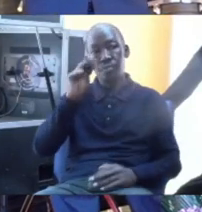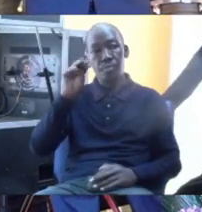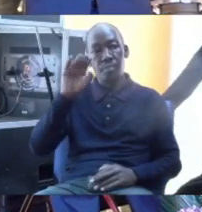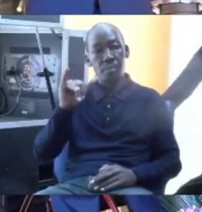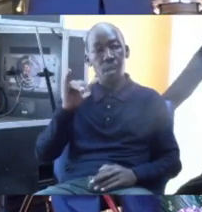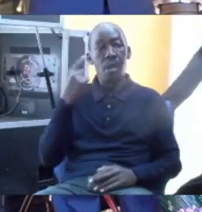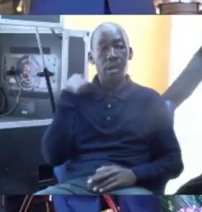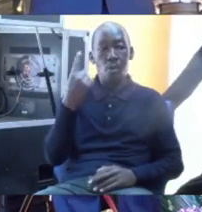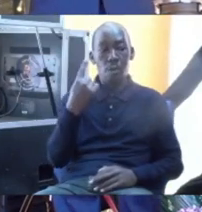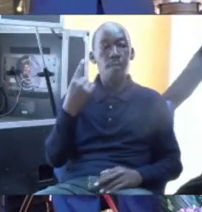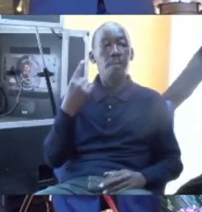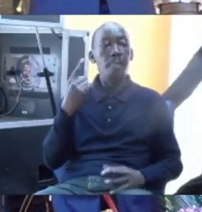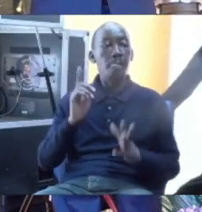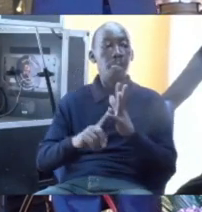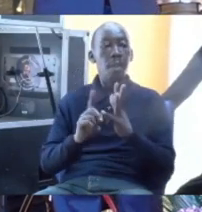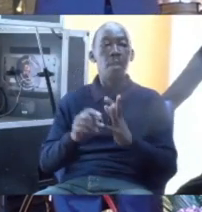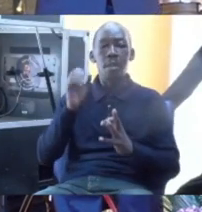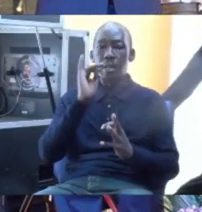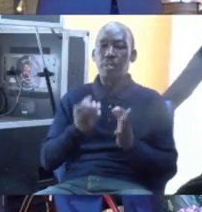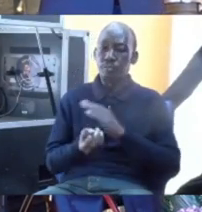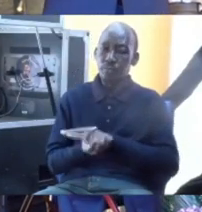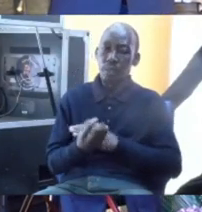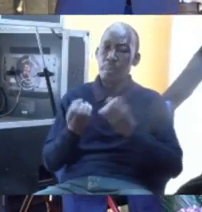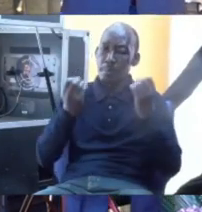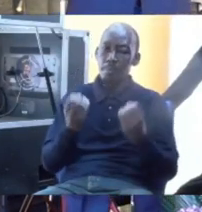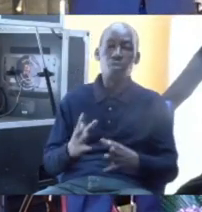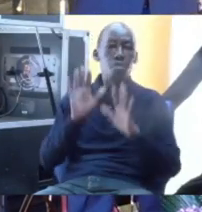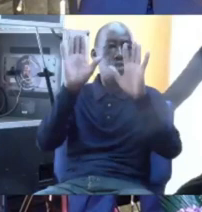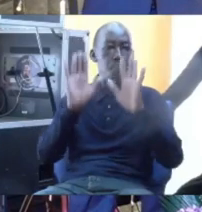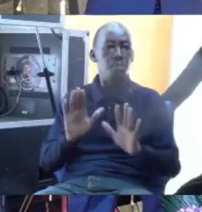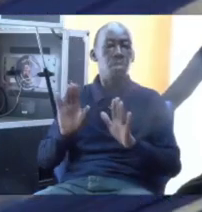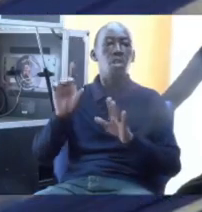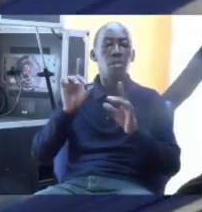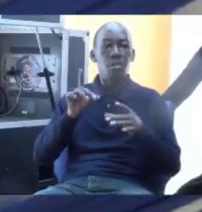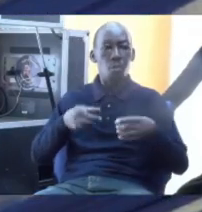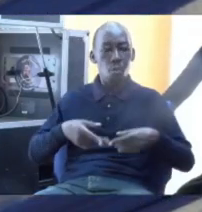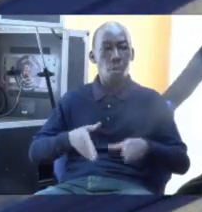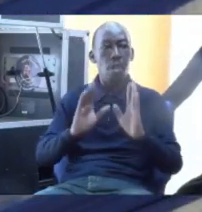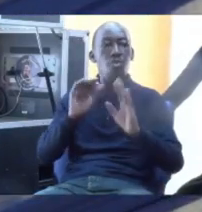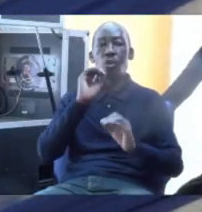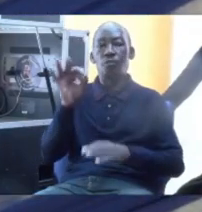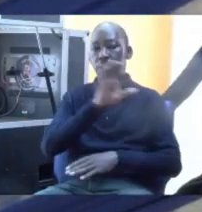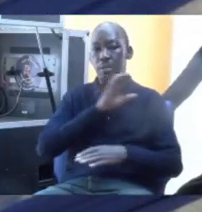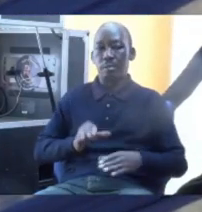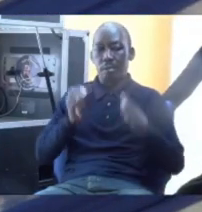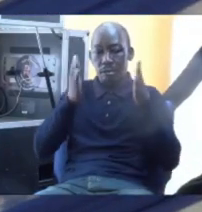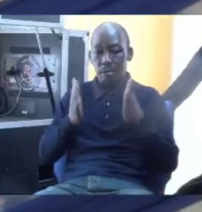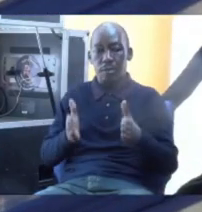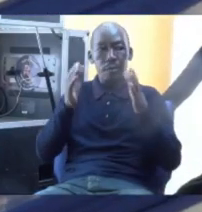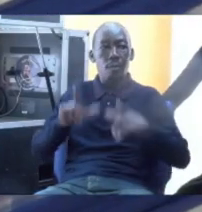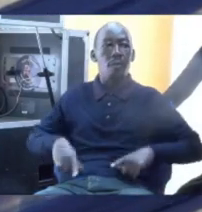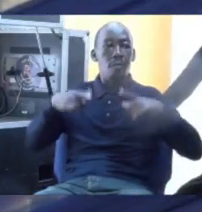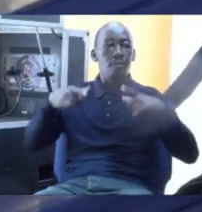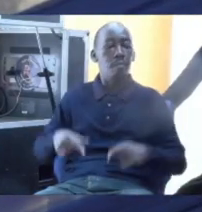Because number one, kwa sababu ya kwanza, it illustrates one of the most important doctrines of Christianity. Inadhihirisha moja ya mafunzo